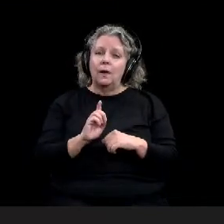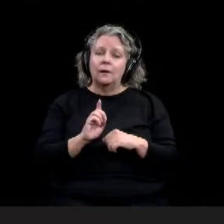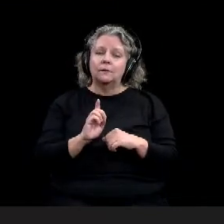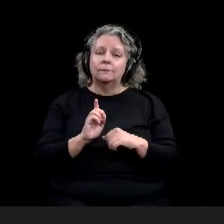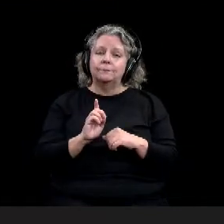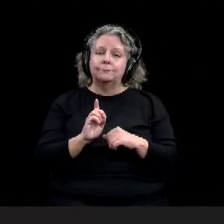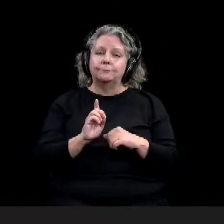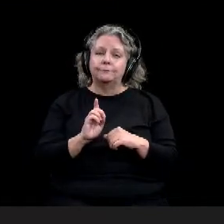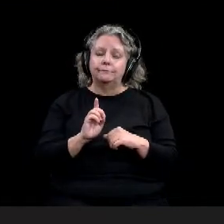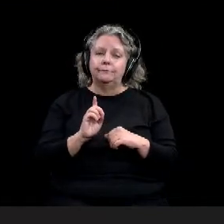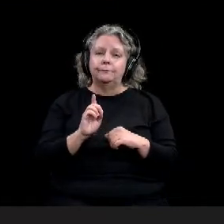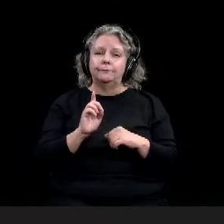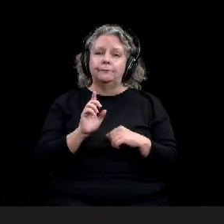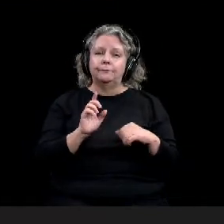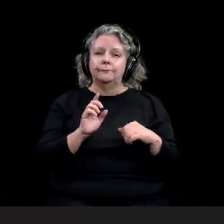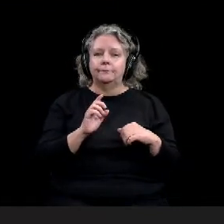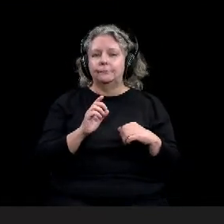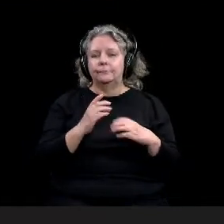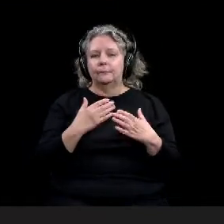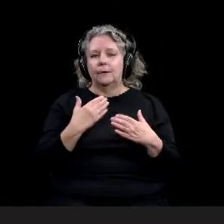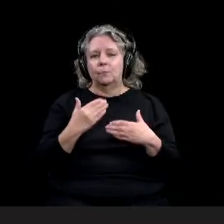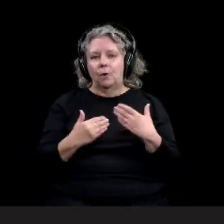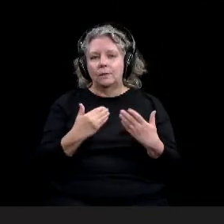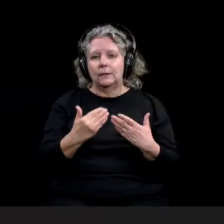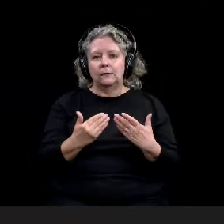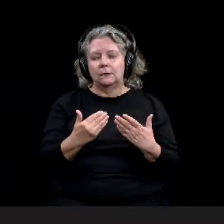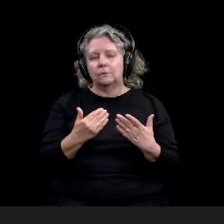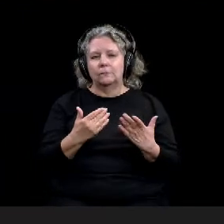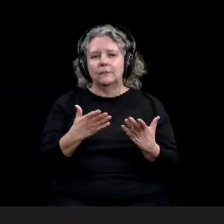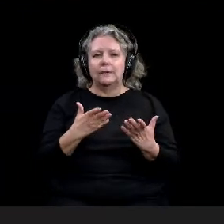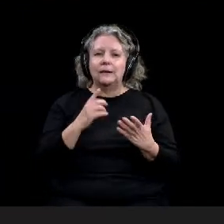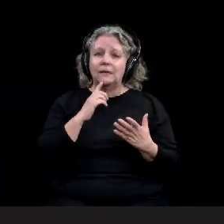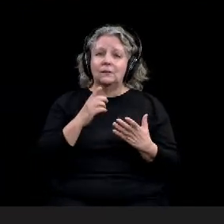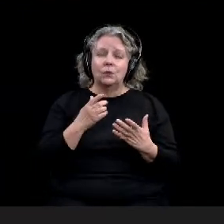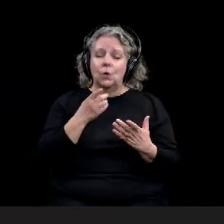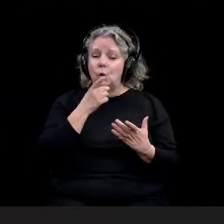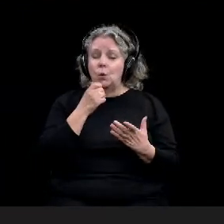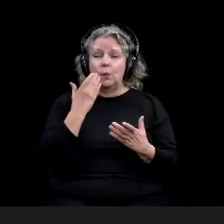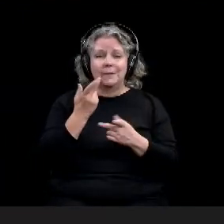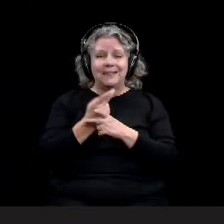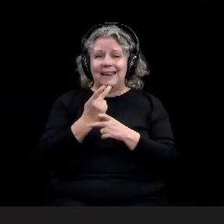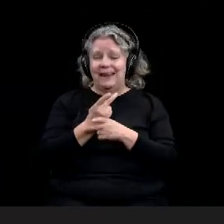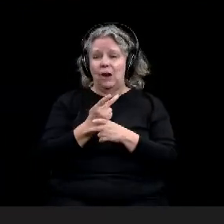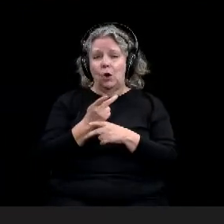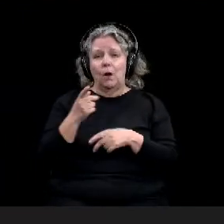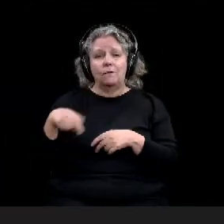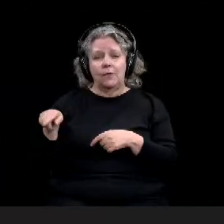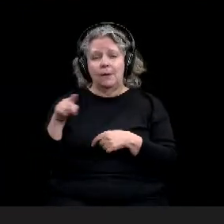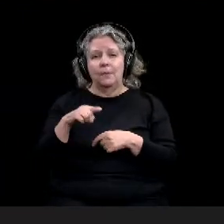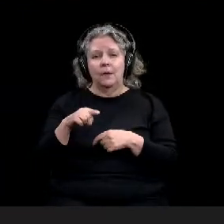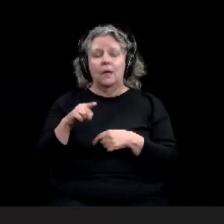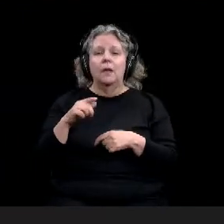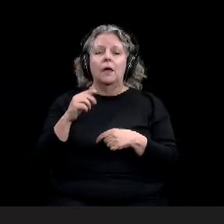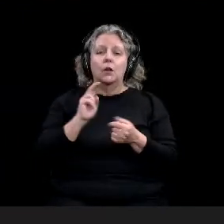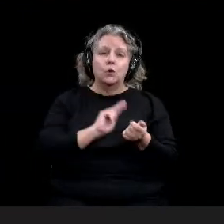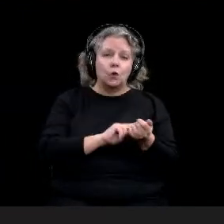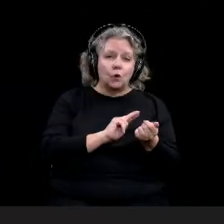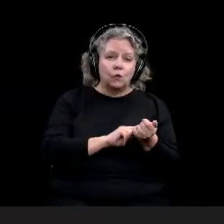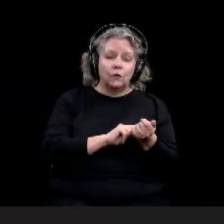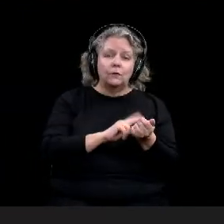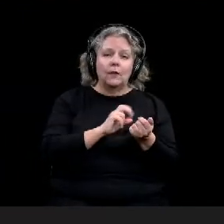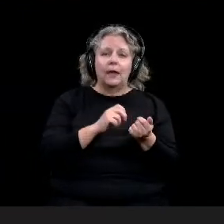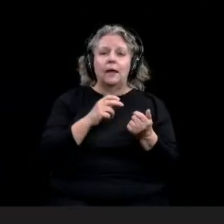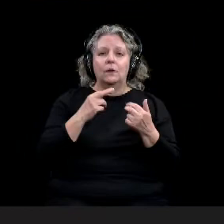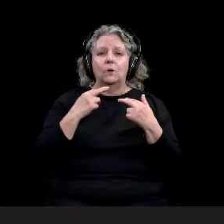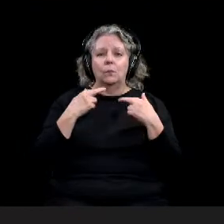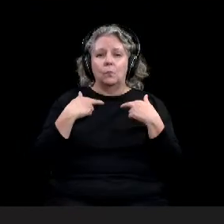had nurses and respiratory therapists that are doing a tremendous job to take care of these patients, but quite frankly, there's been so many